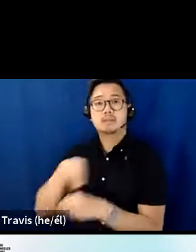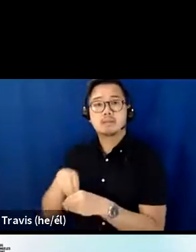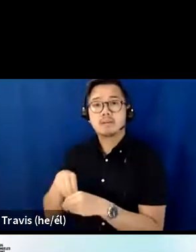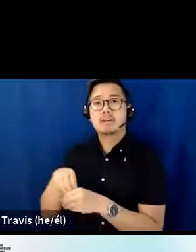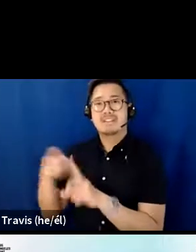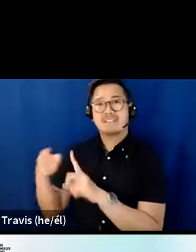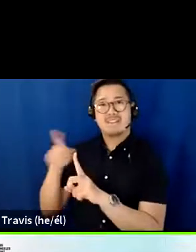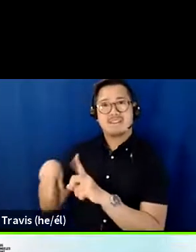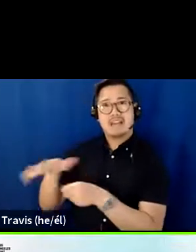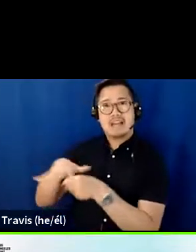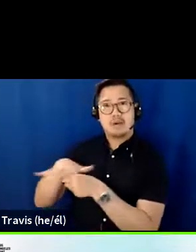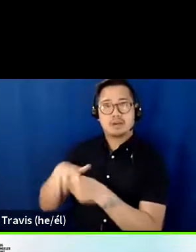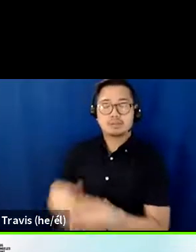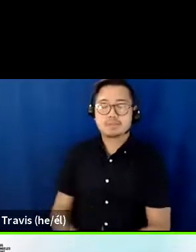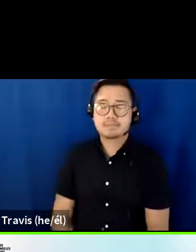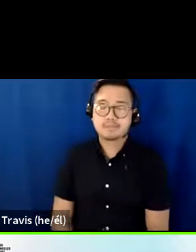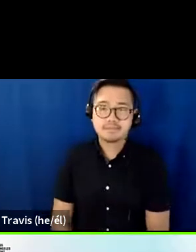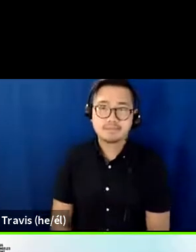area.